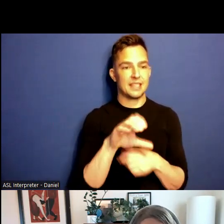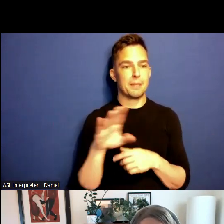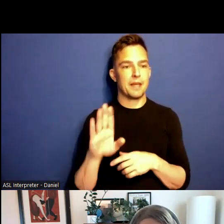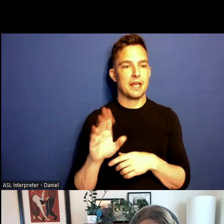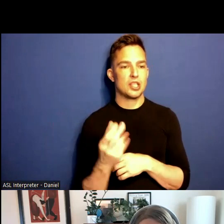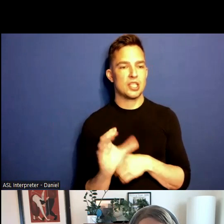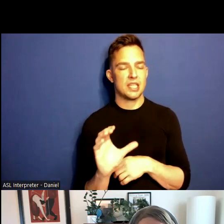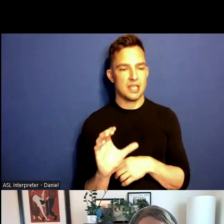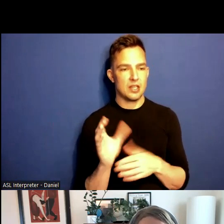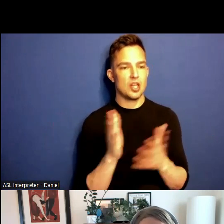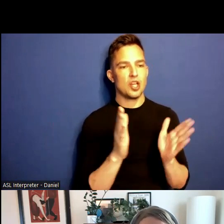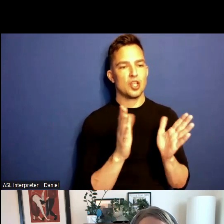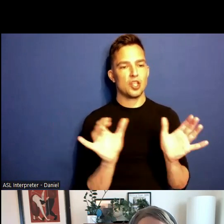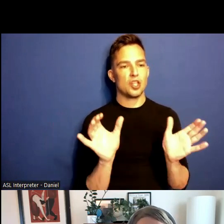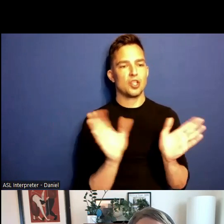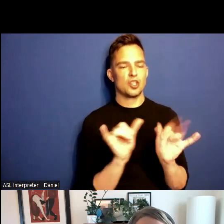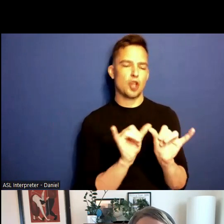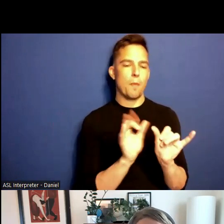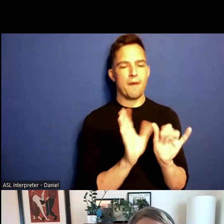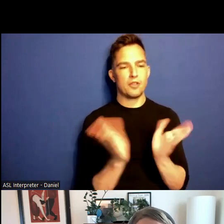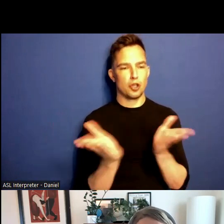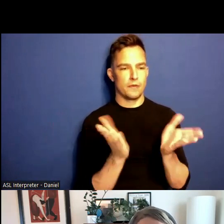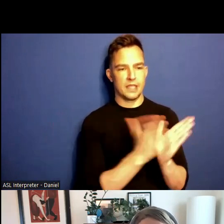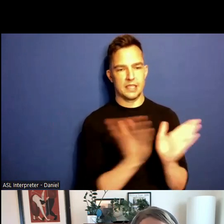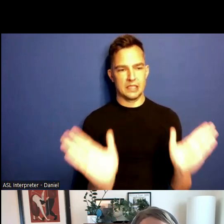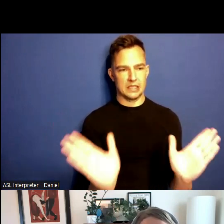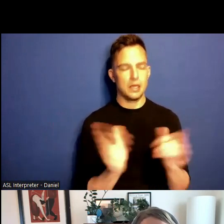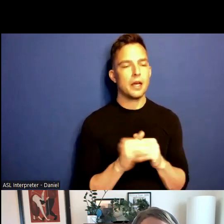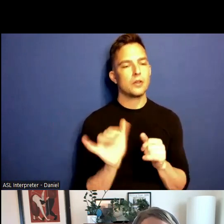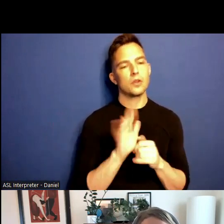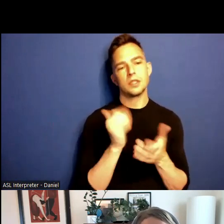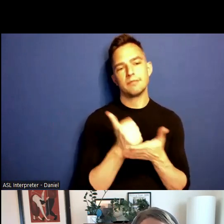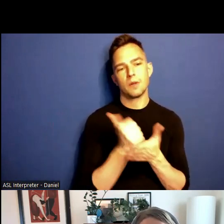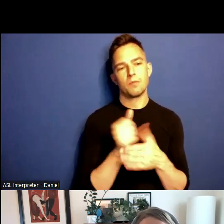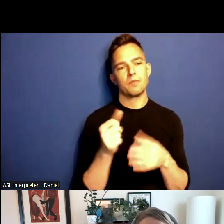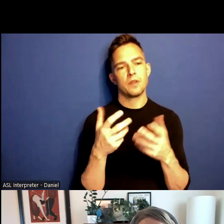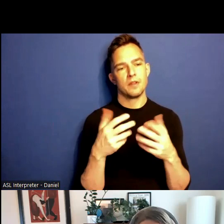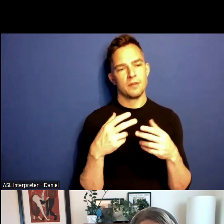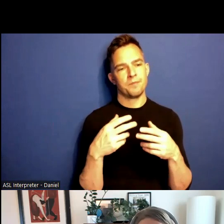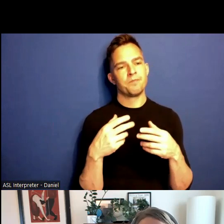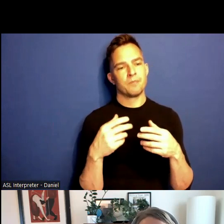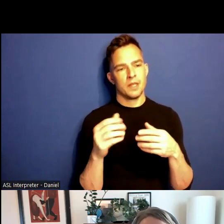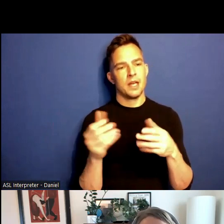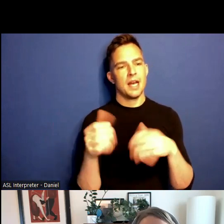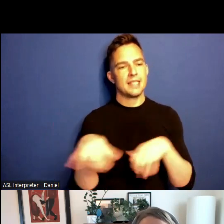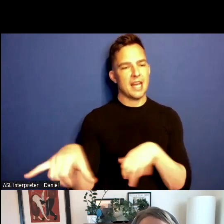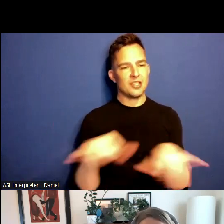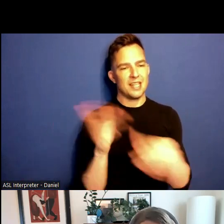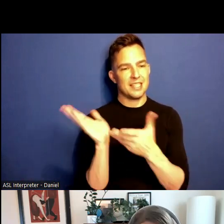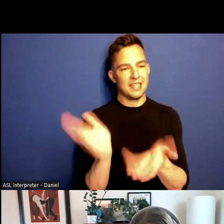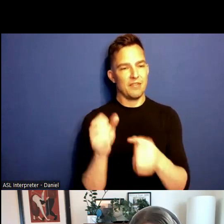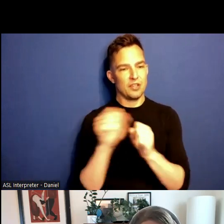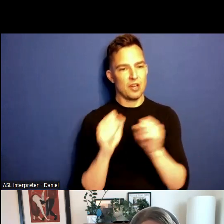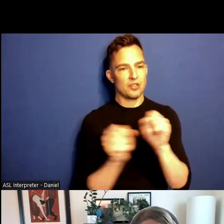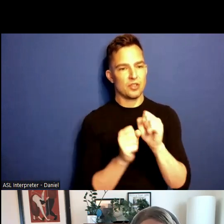CCBHC's scope of service. And it can help states as they're working to establish a standardized delivery structure and bring